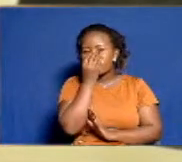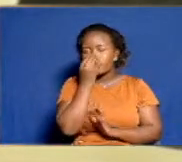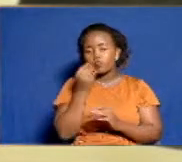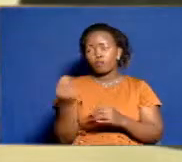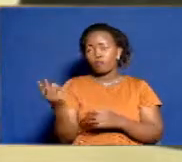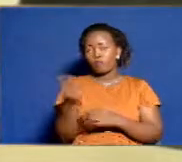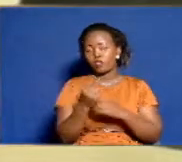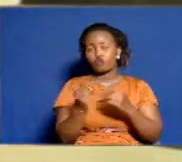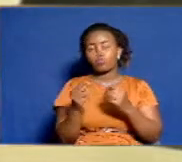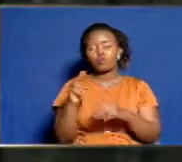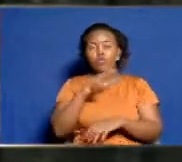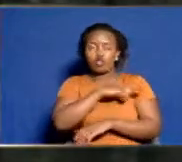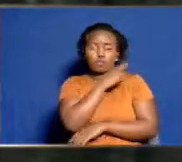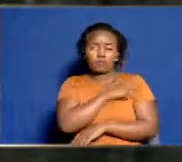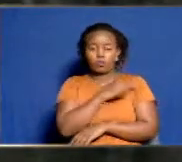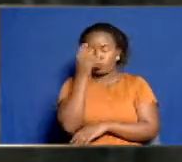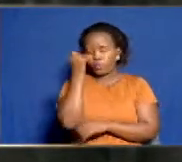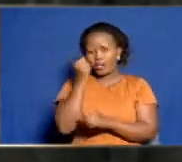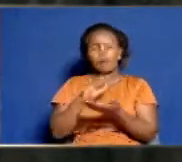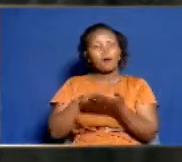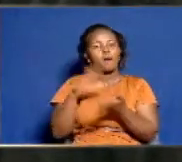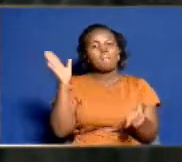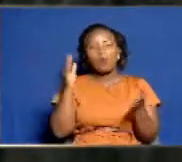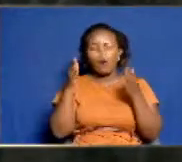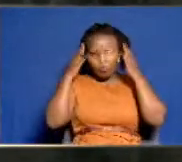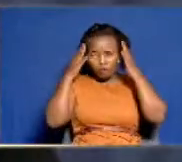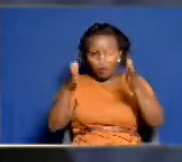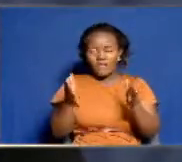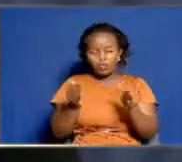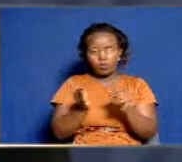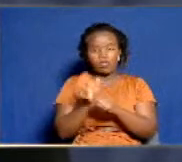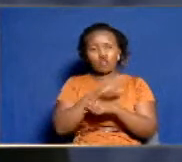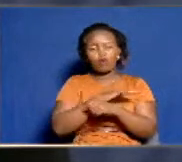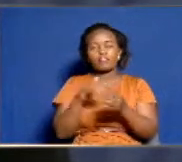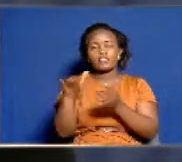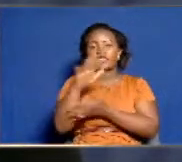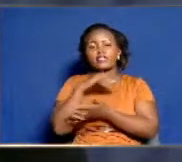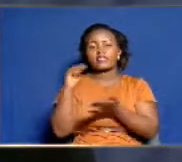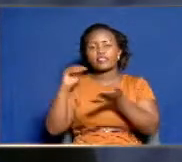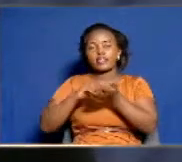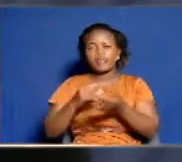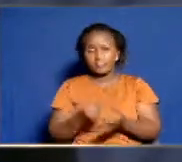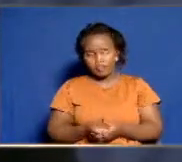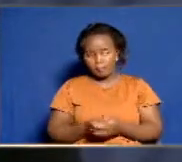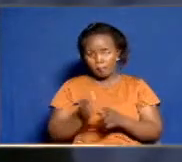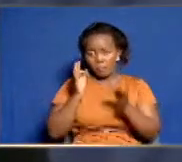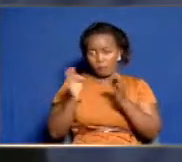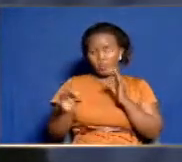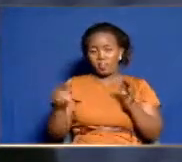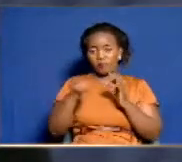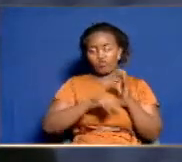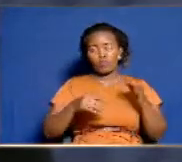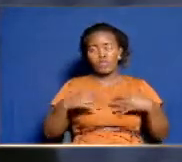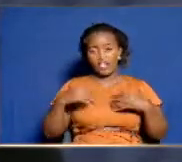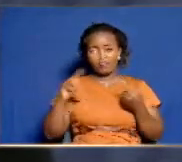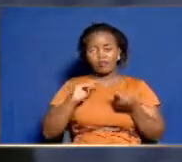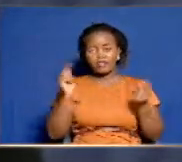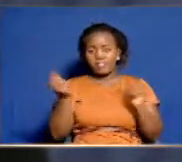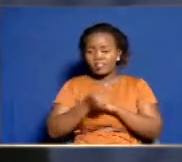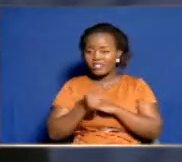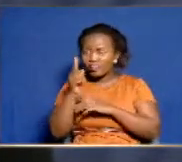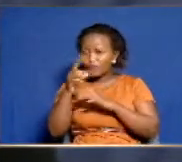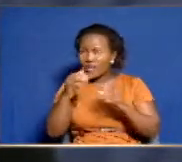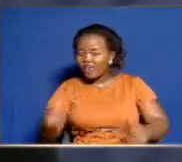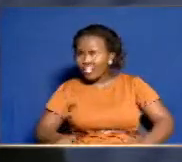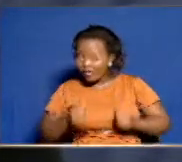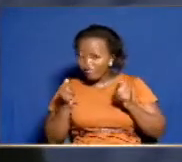two hostels, which serve as one of the COVID-19 centers in the country. If you're able to make an impact and a change for one life, I think you